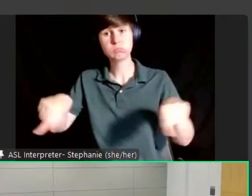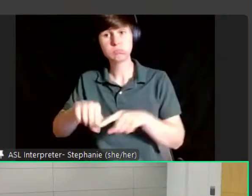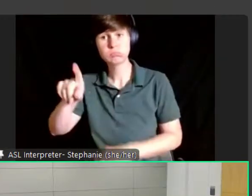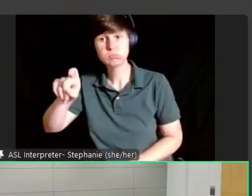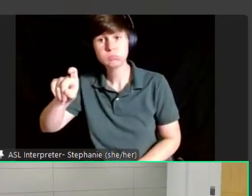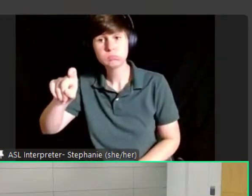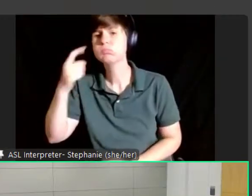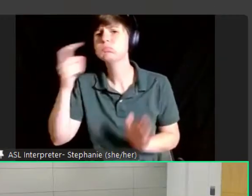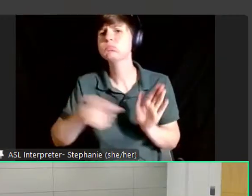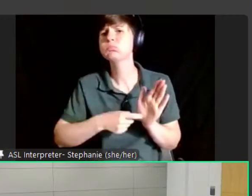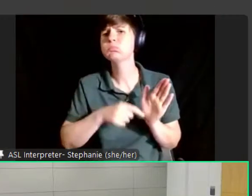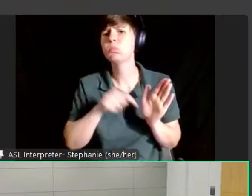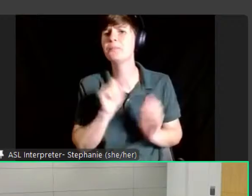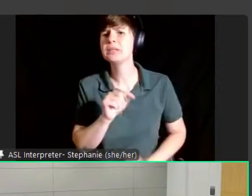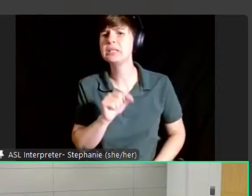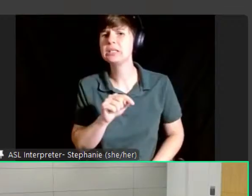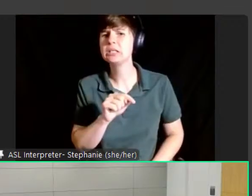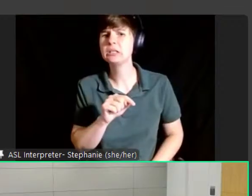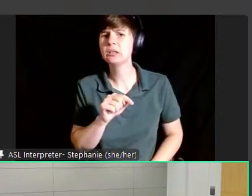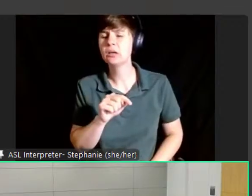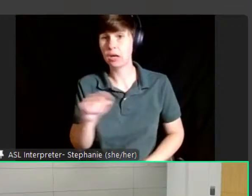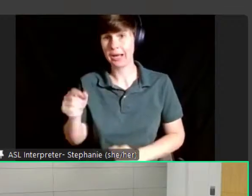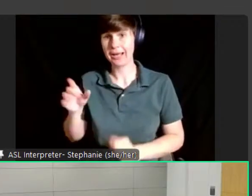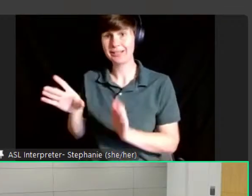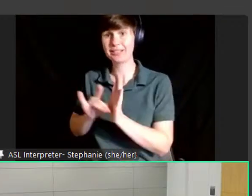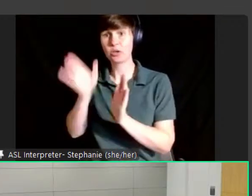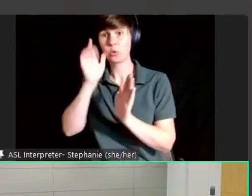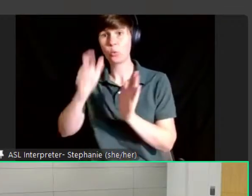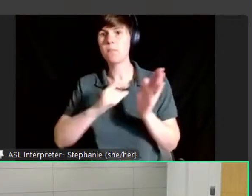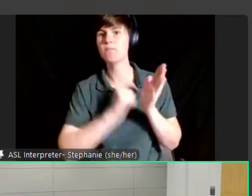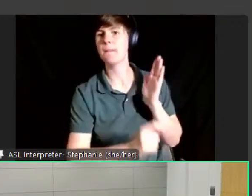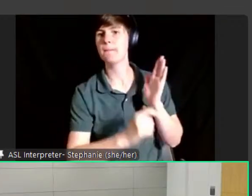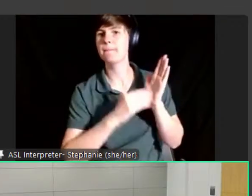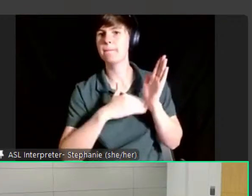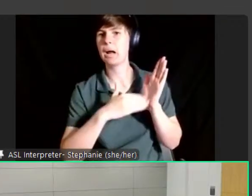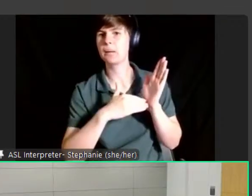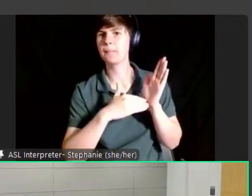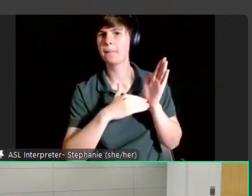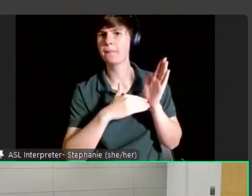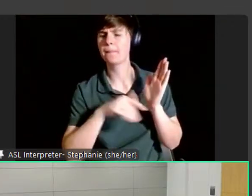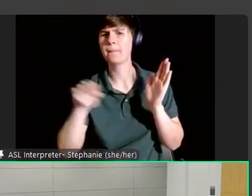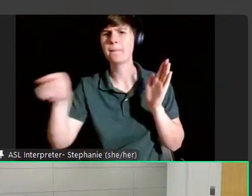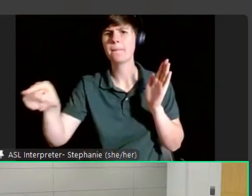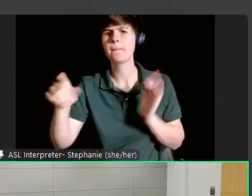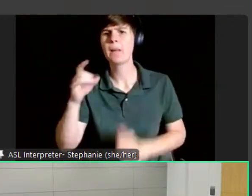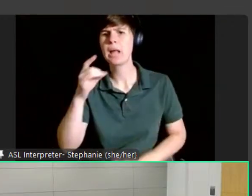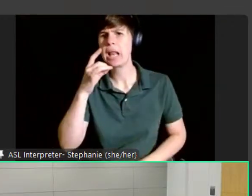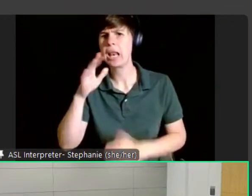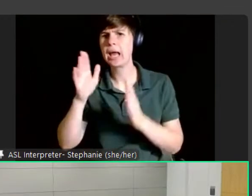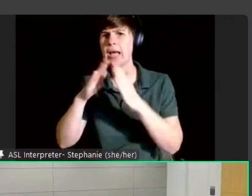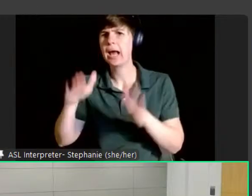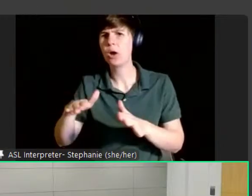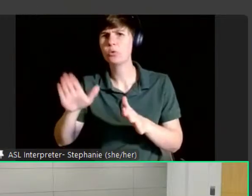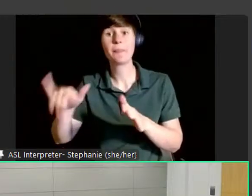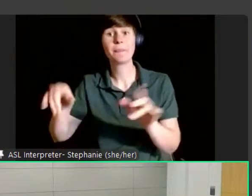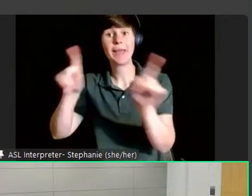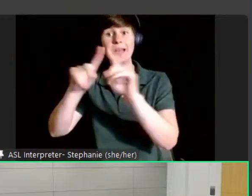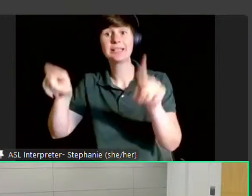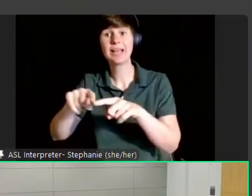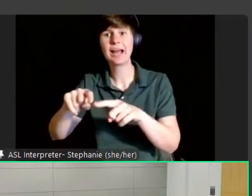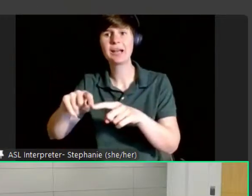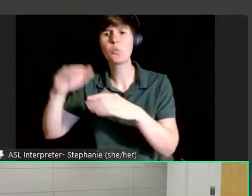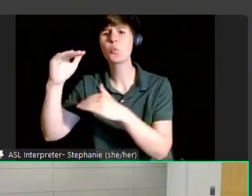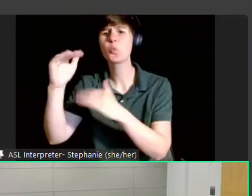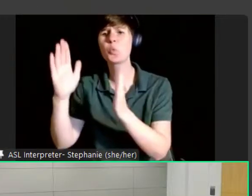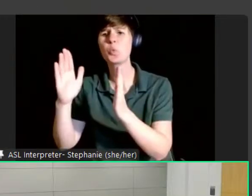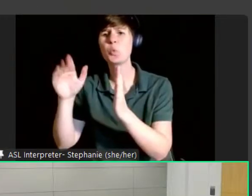these are going on like the bottom of the sign, and the one that's by my house, like it was just a small sign, bus stop